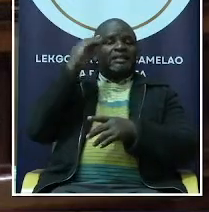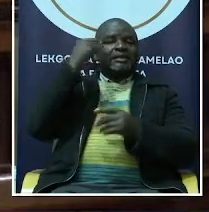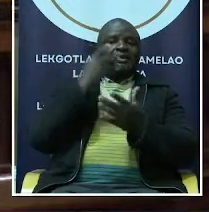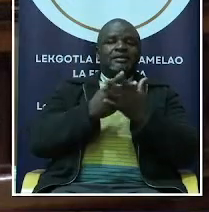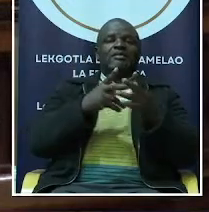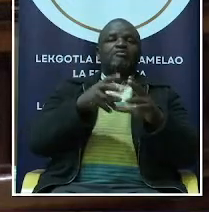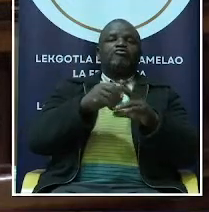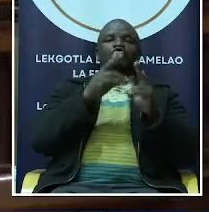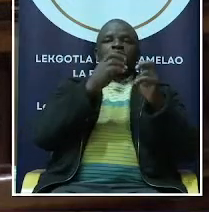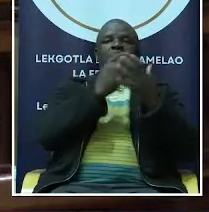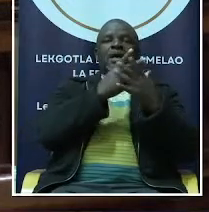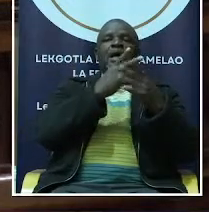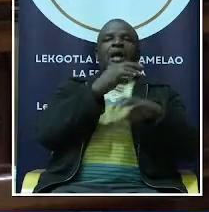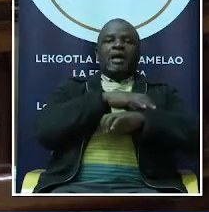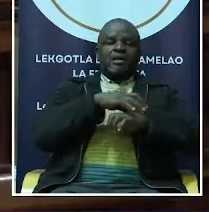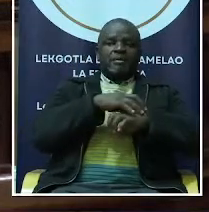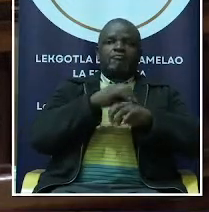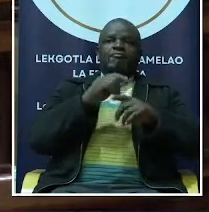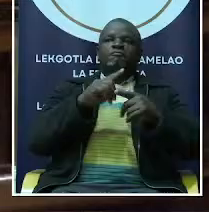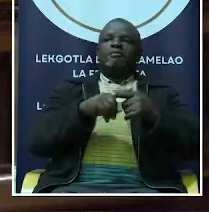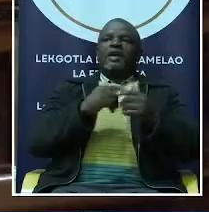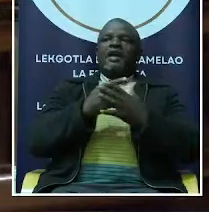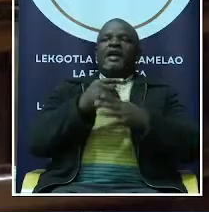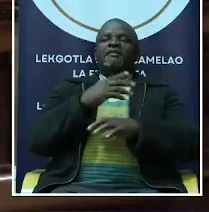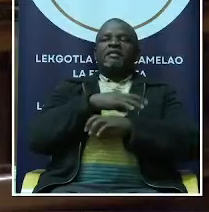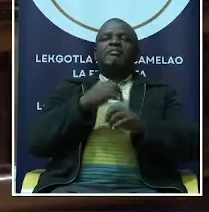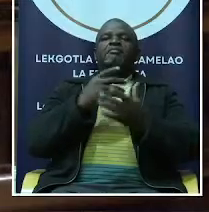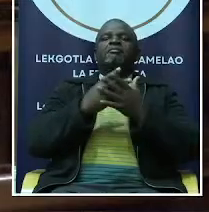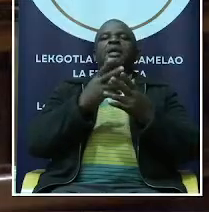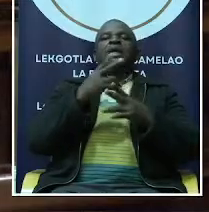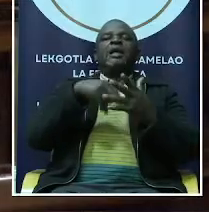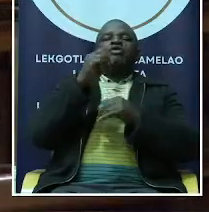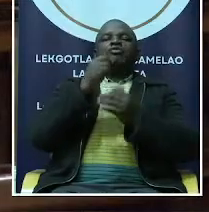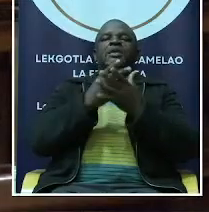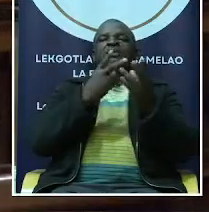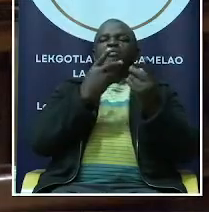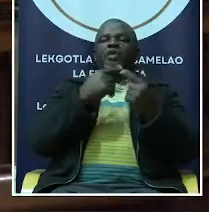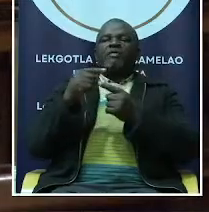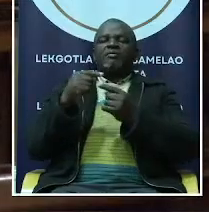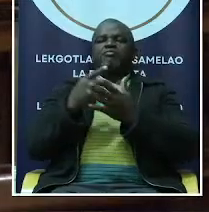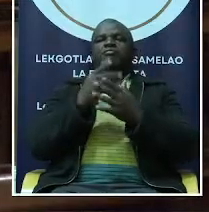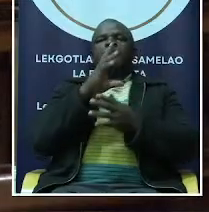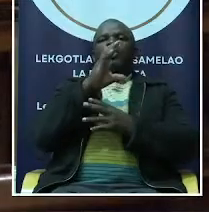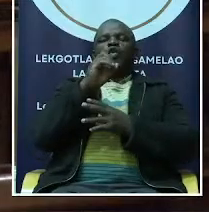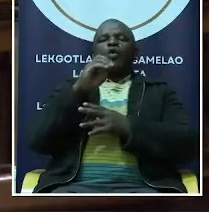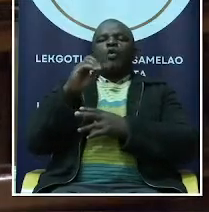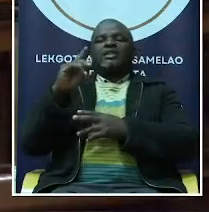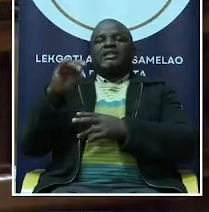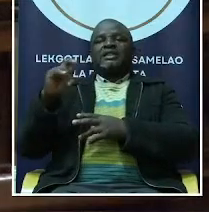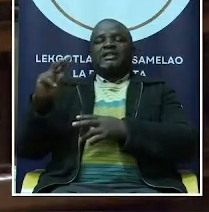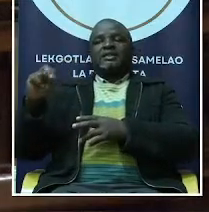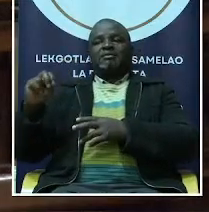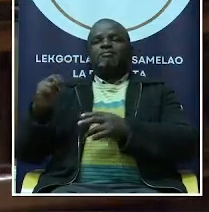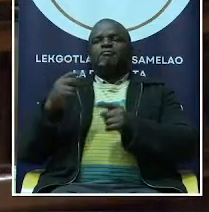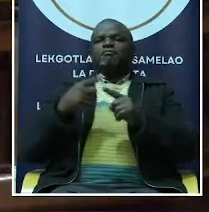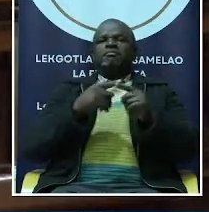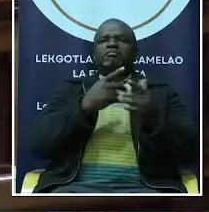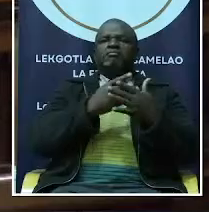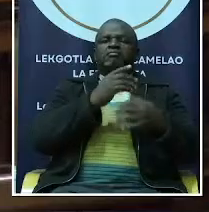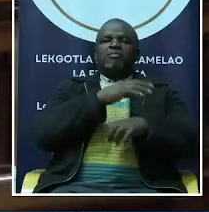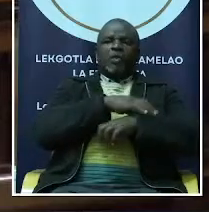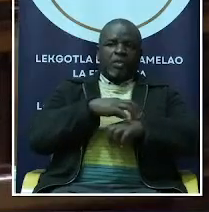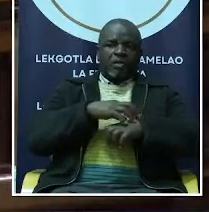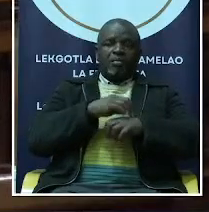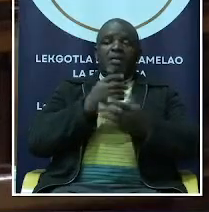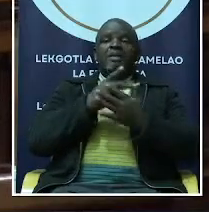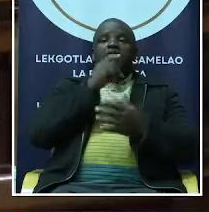into farming natural fibers. So natural fibers include things like cotton and also farming sheep that will